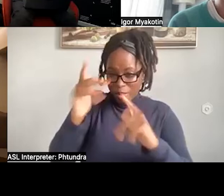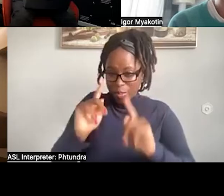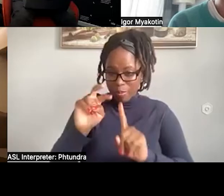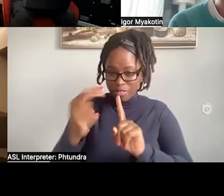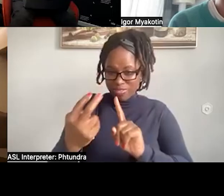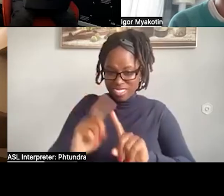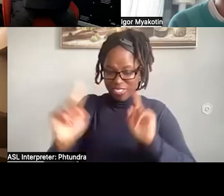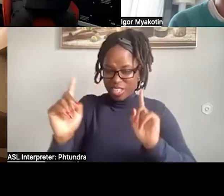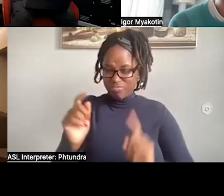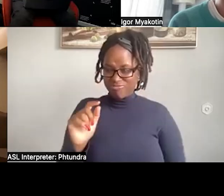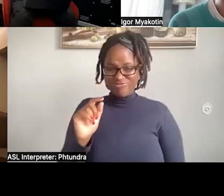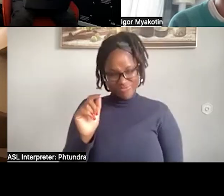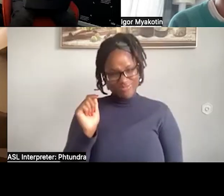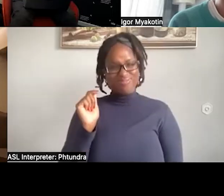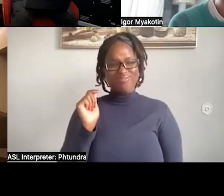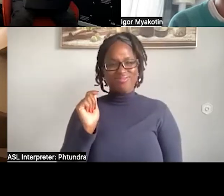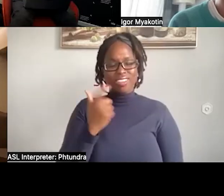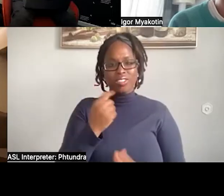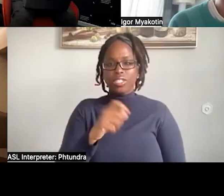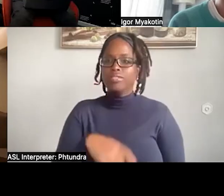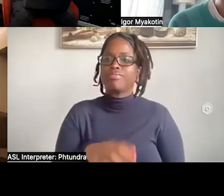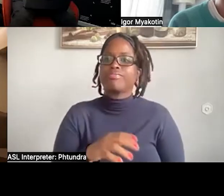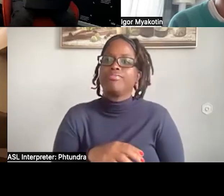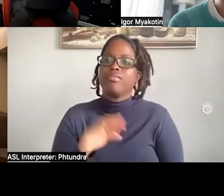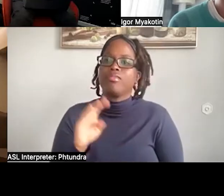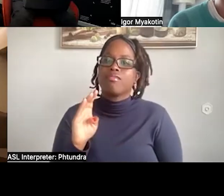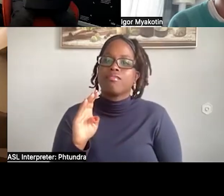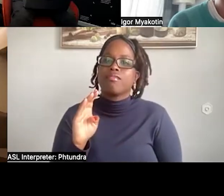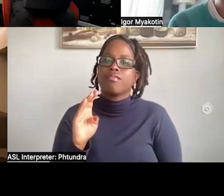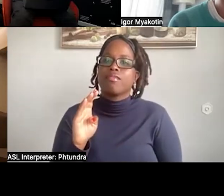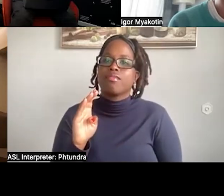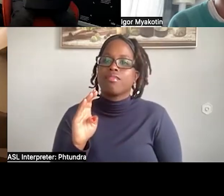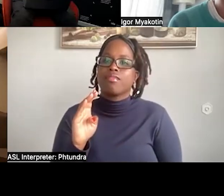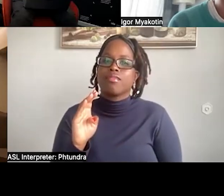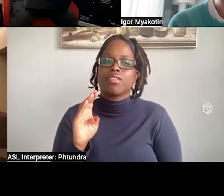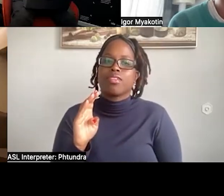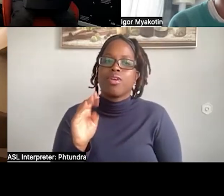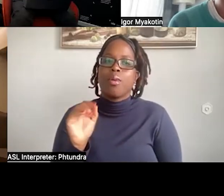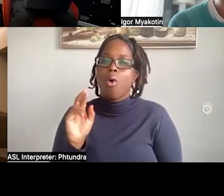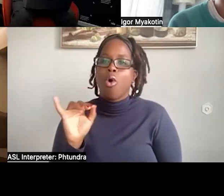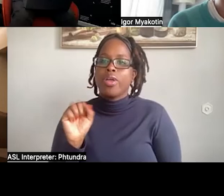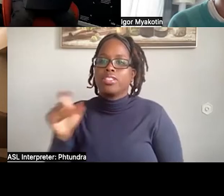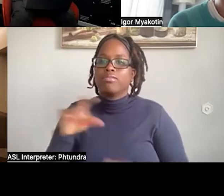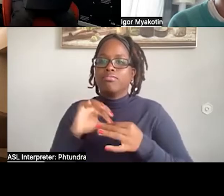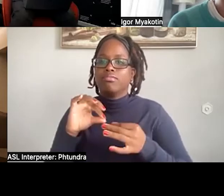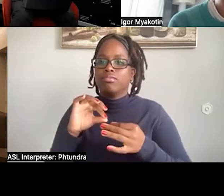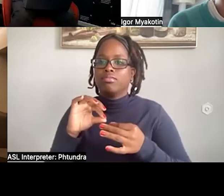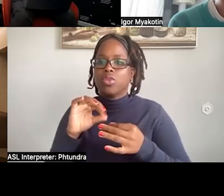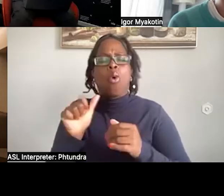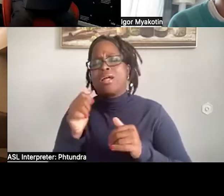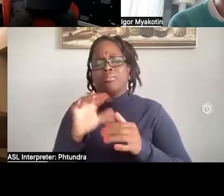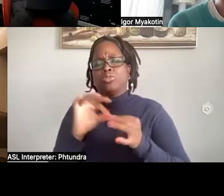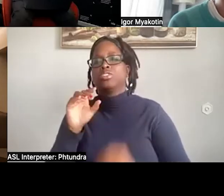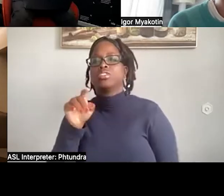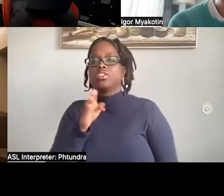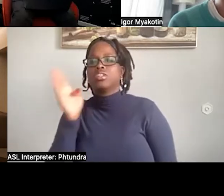the festival that I co-founded and focuses on work from the Caribbean, and it's so often, you